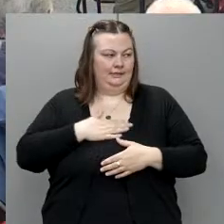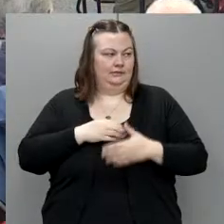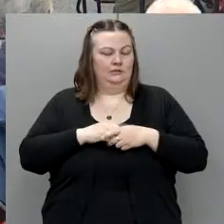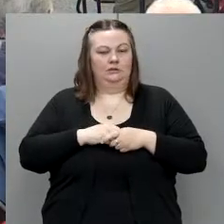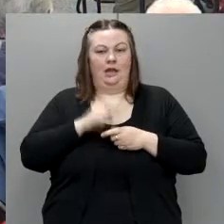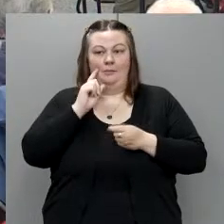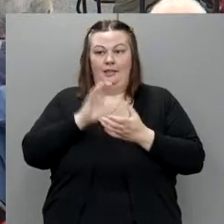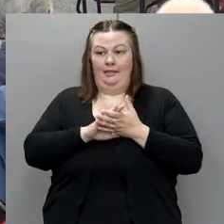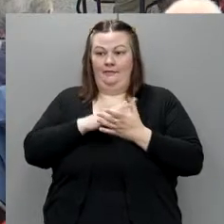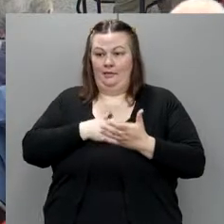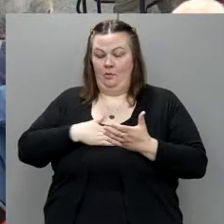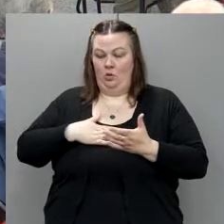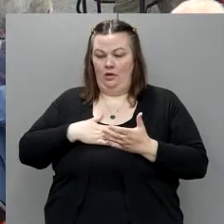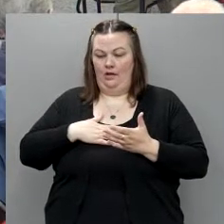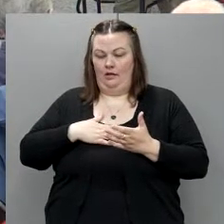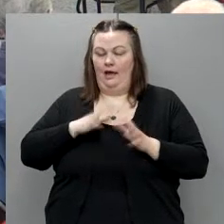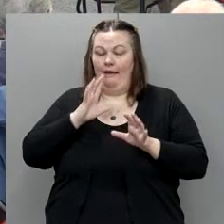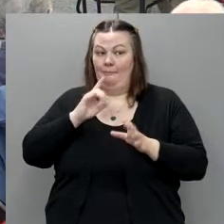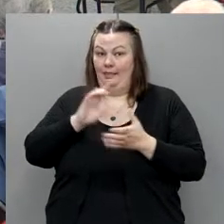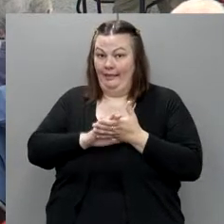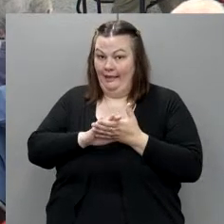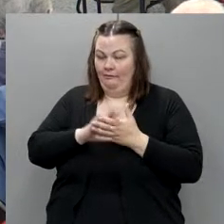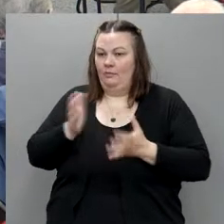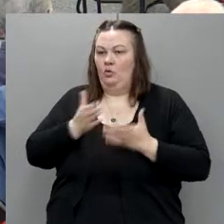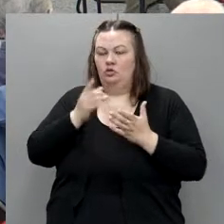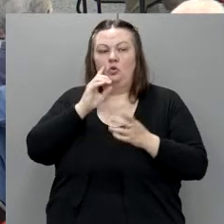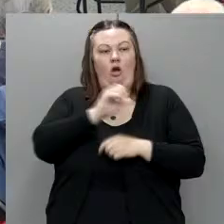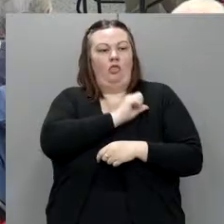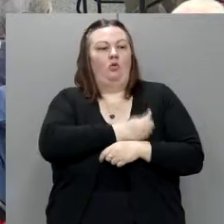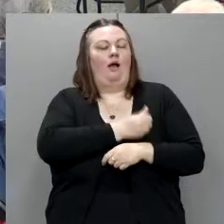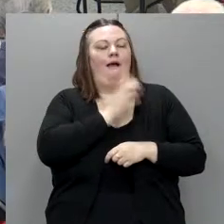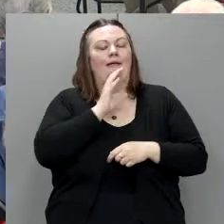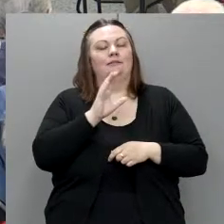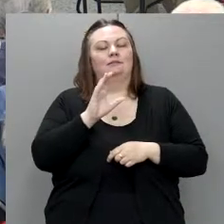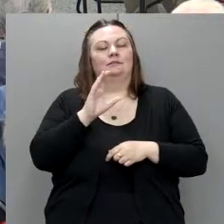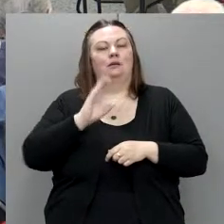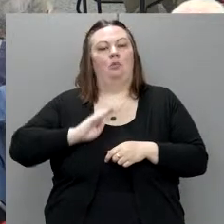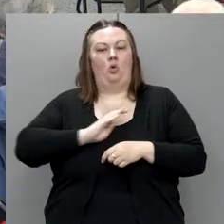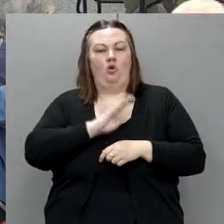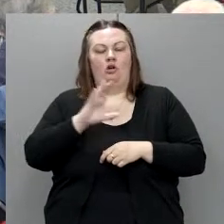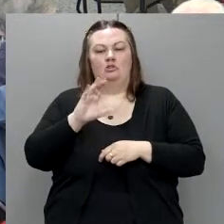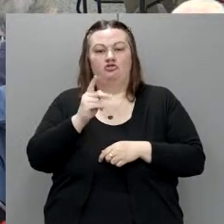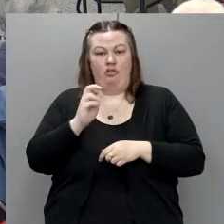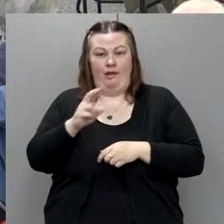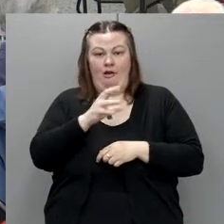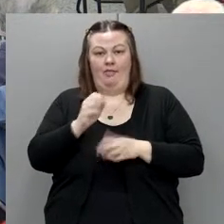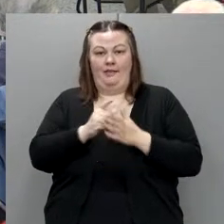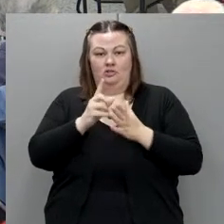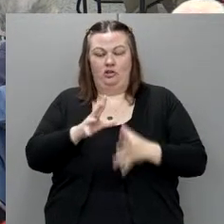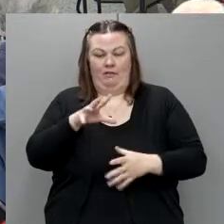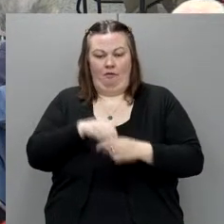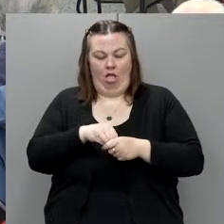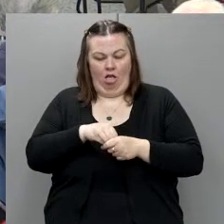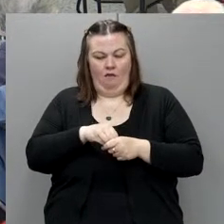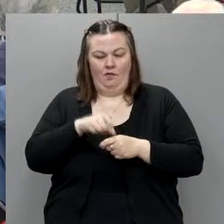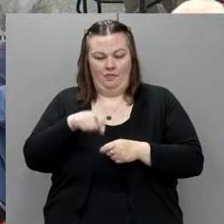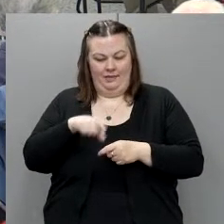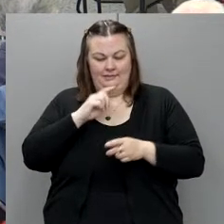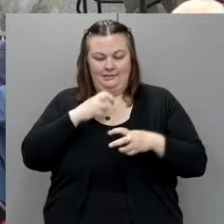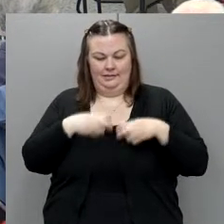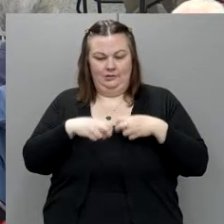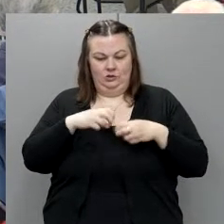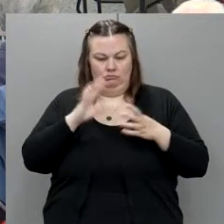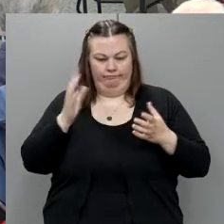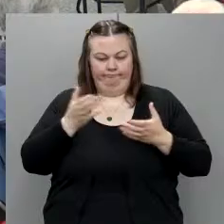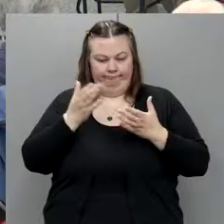I believe the motion was to authorize the board chair and the attorney involved in this matter,